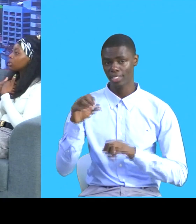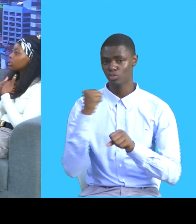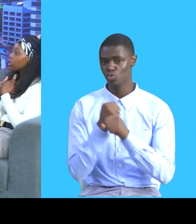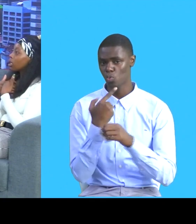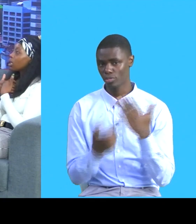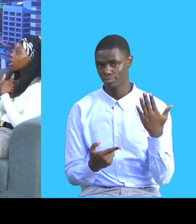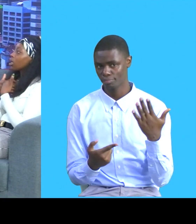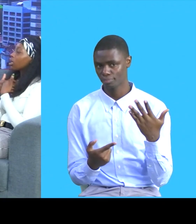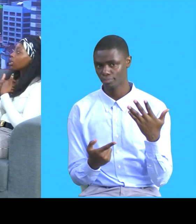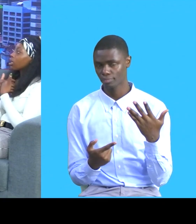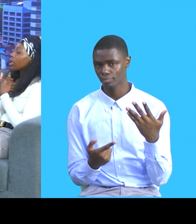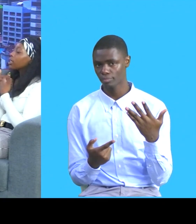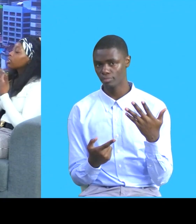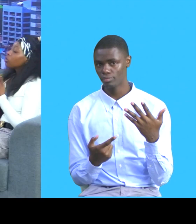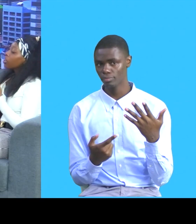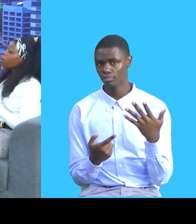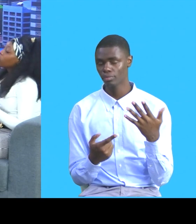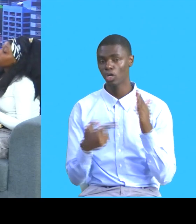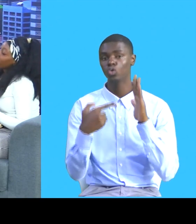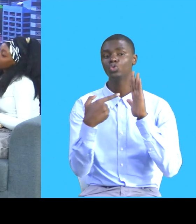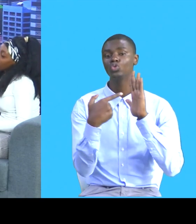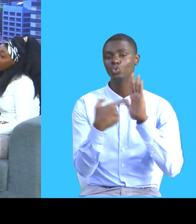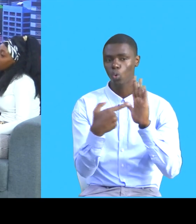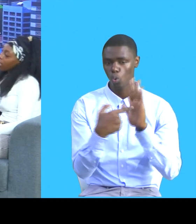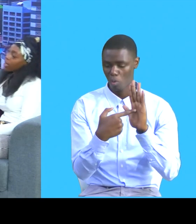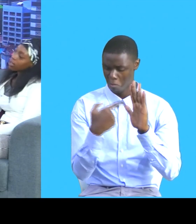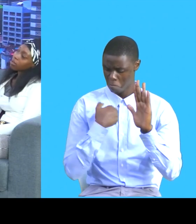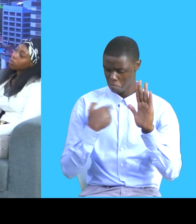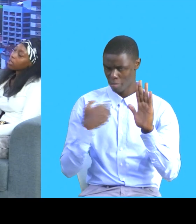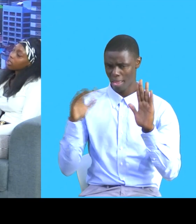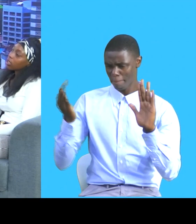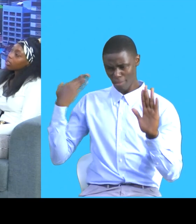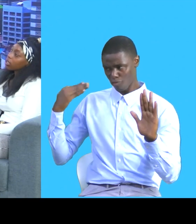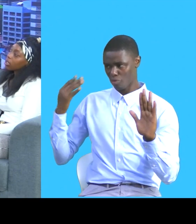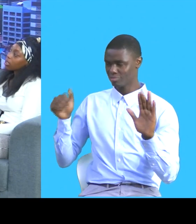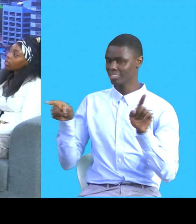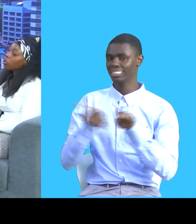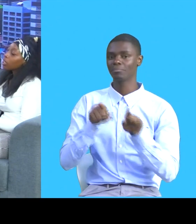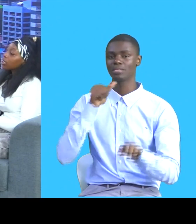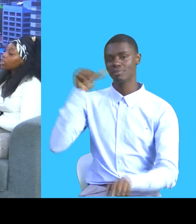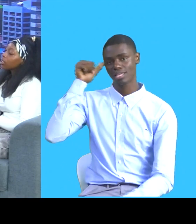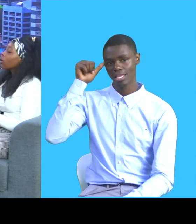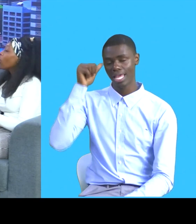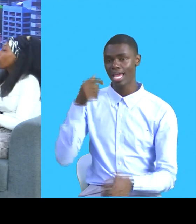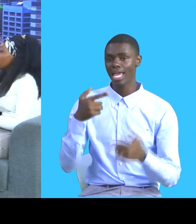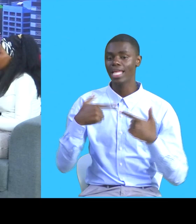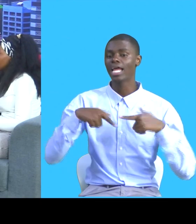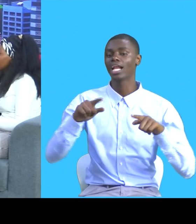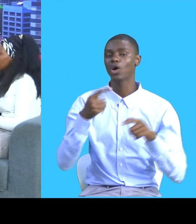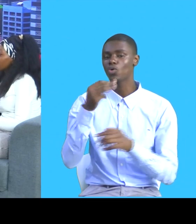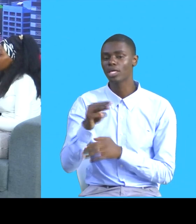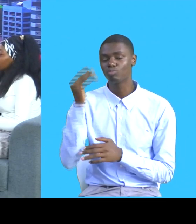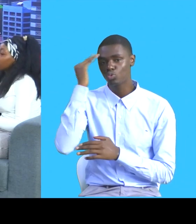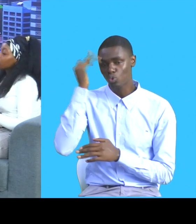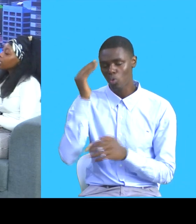is show them I was once there and let them know that it's normal whatever